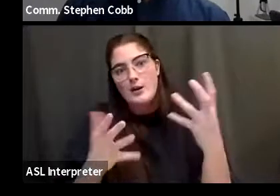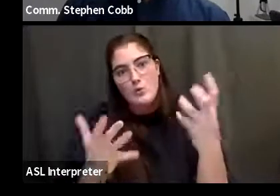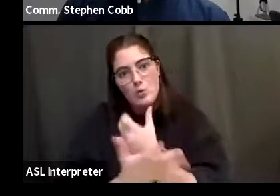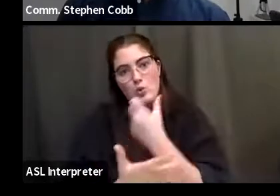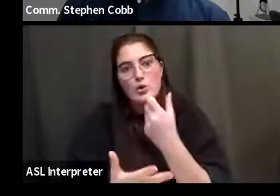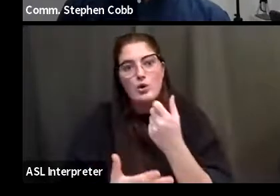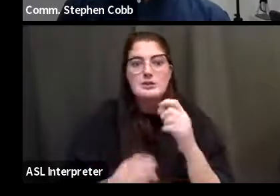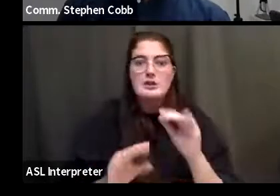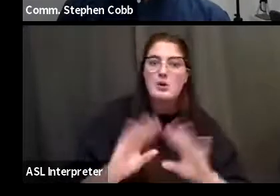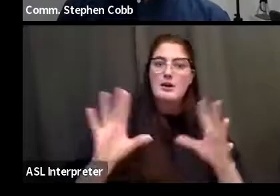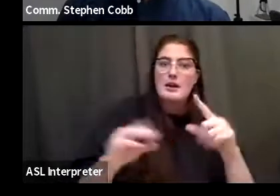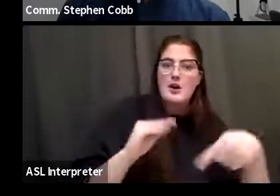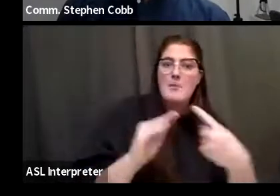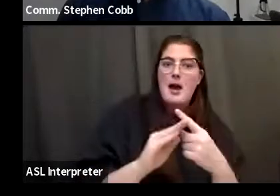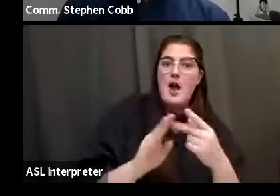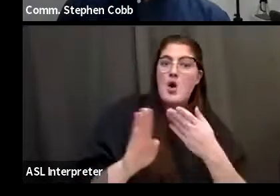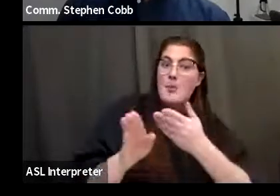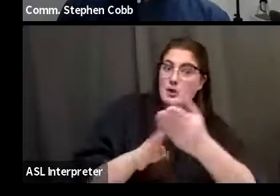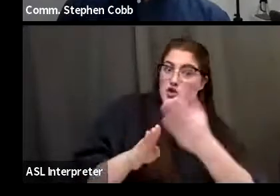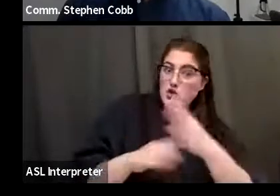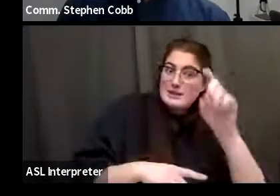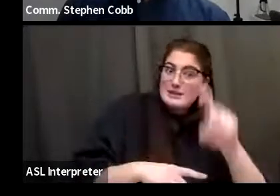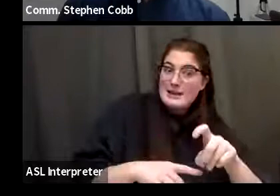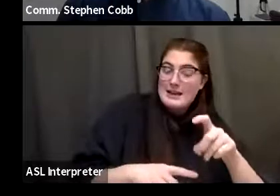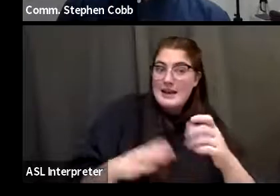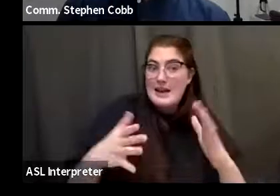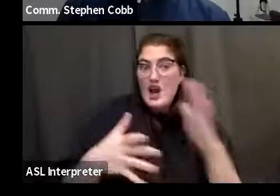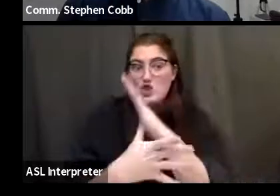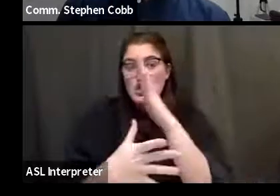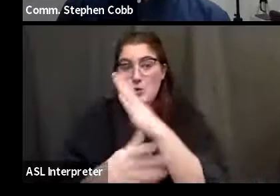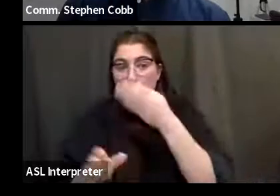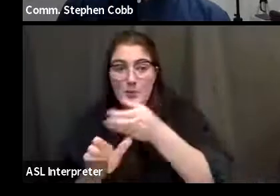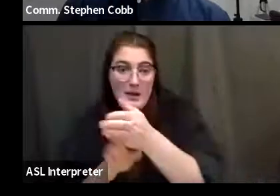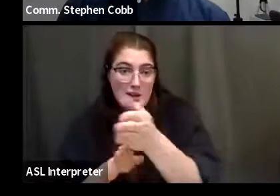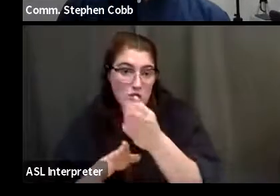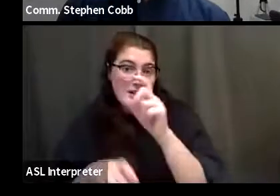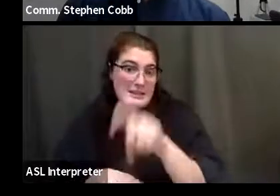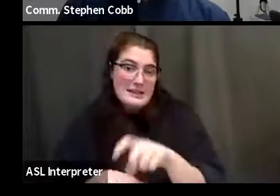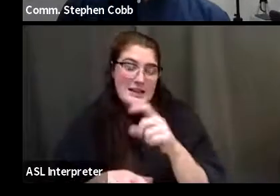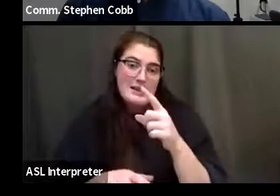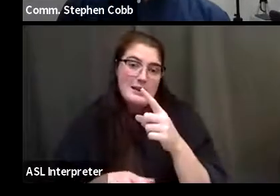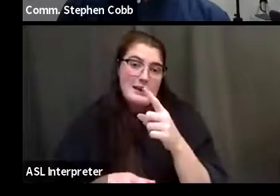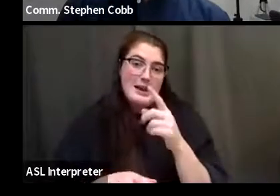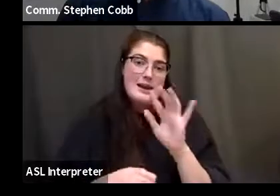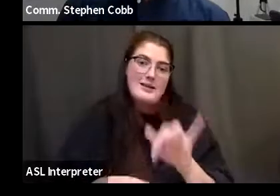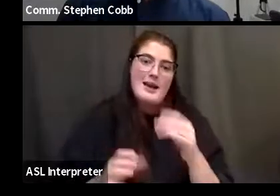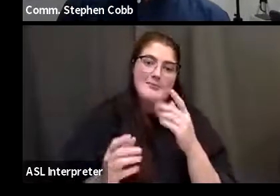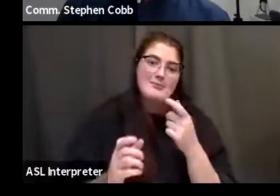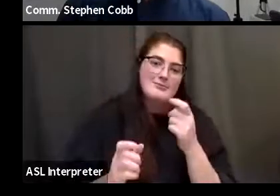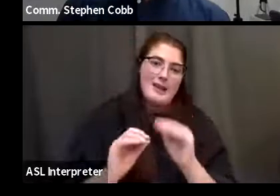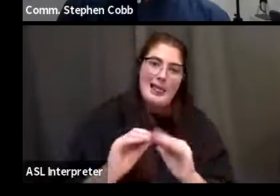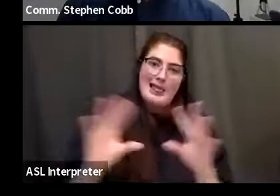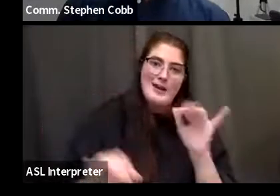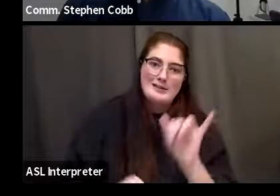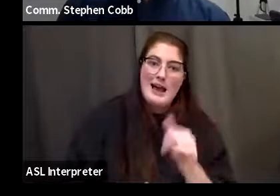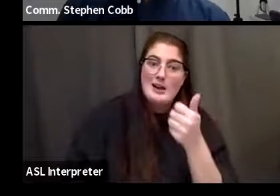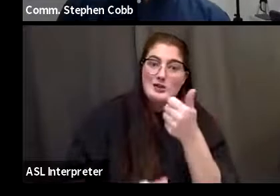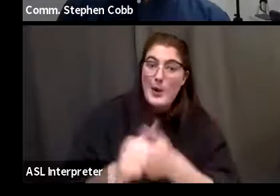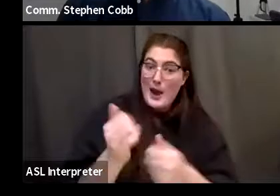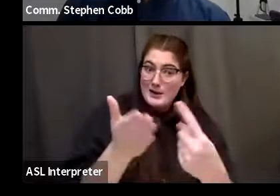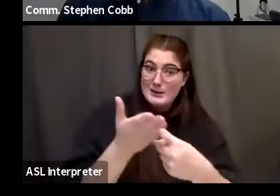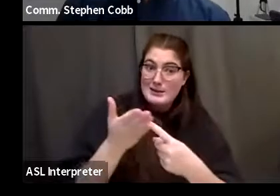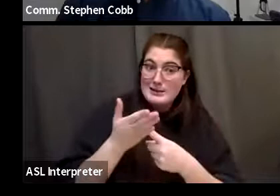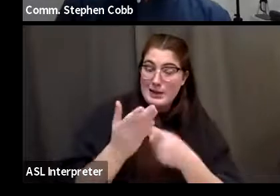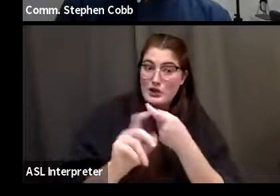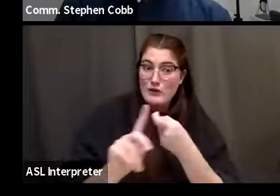needed, when a super majority is needed on certain items. And it just sort of clarifies that. So any discussion